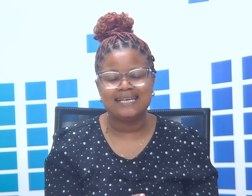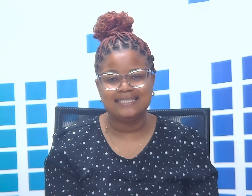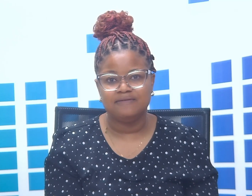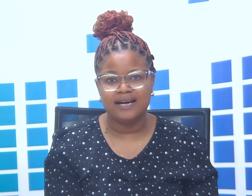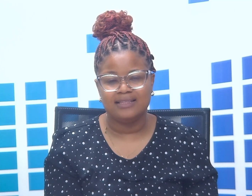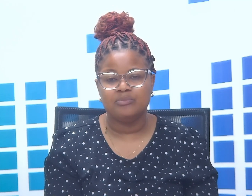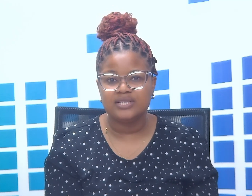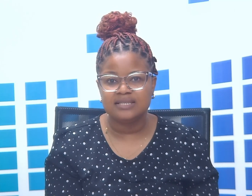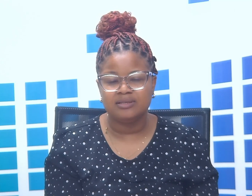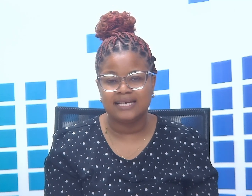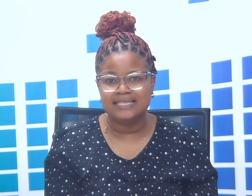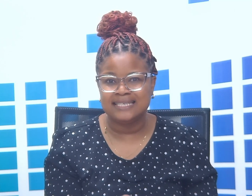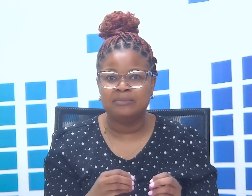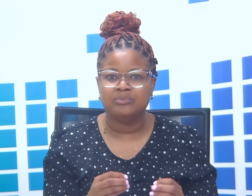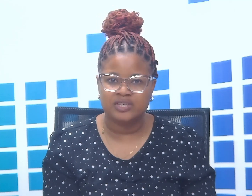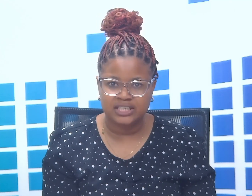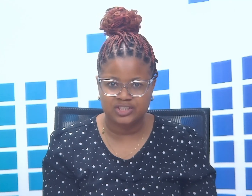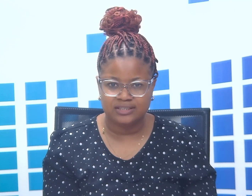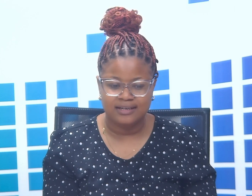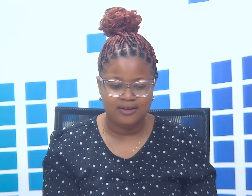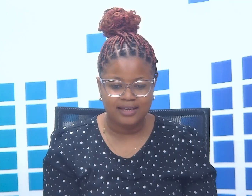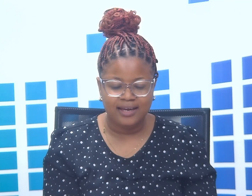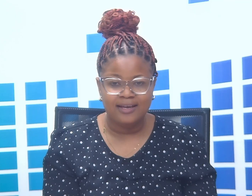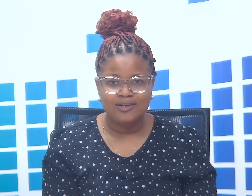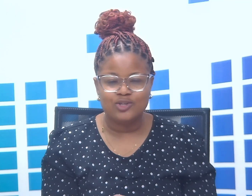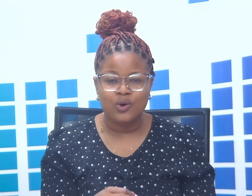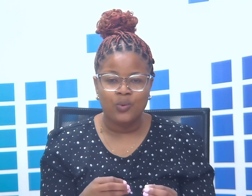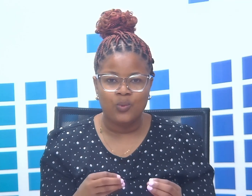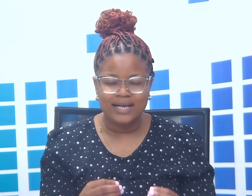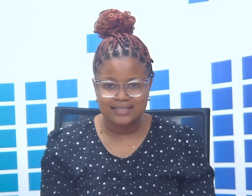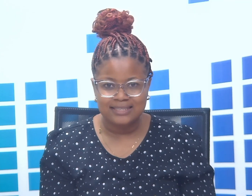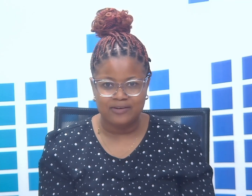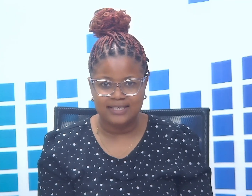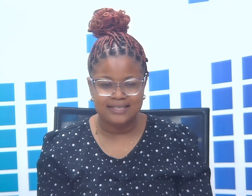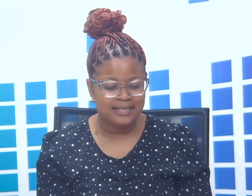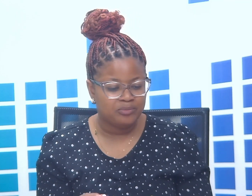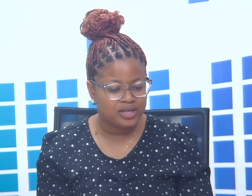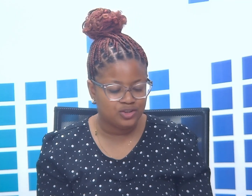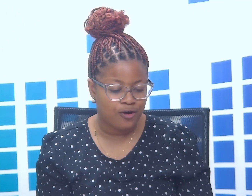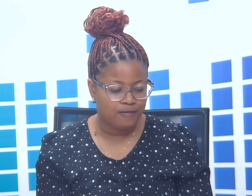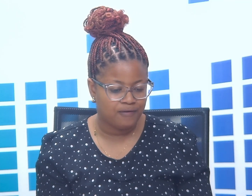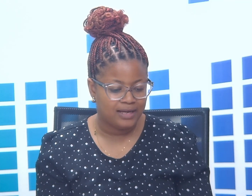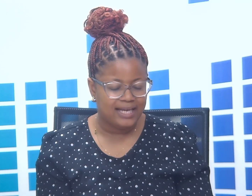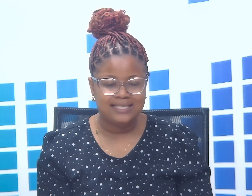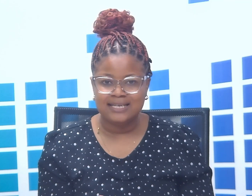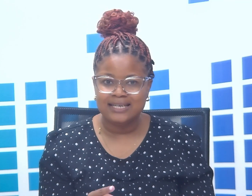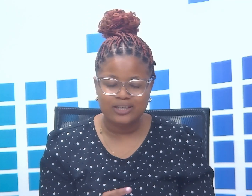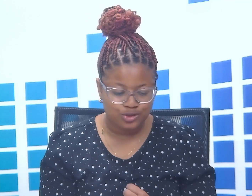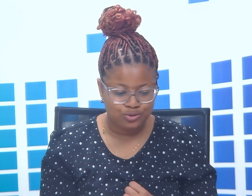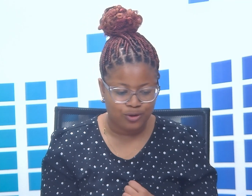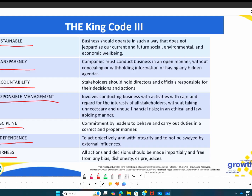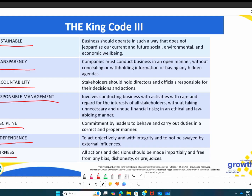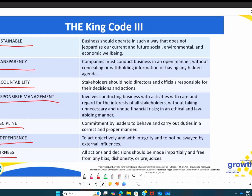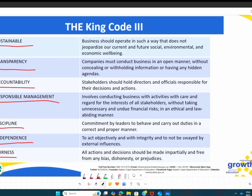and identify the principle that is in breach. Okay, so what are the directors in breach of? Is it